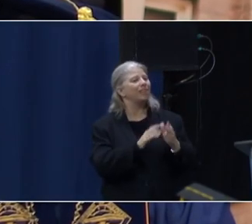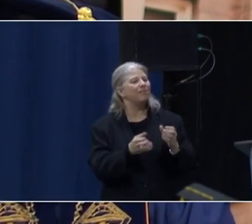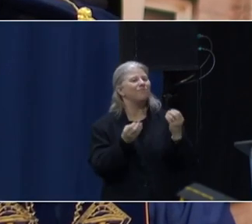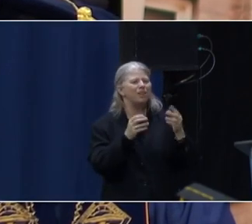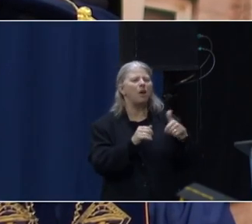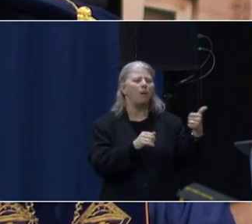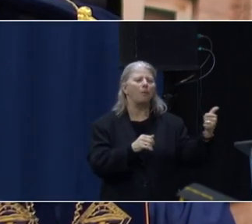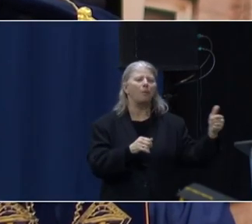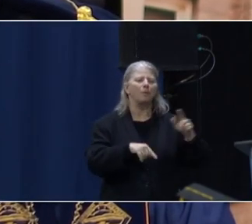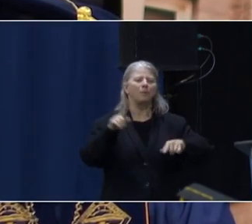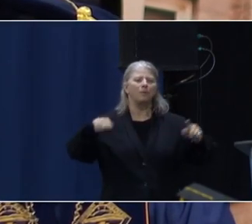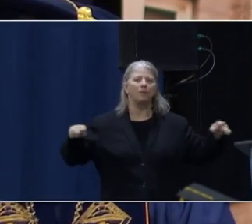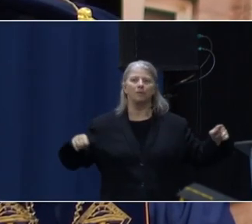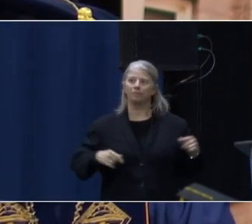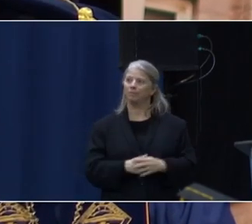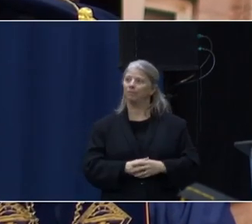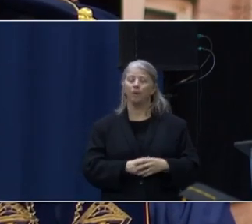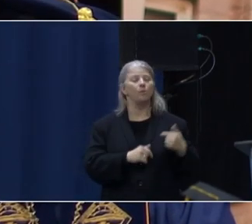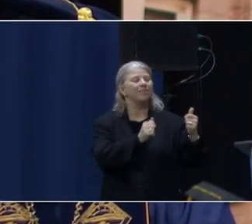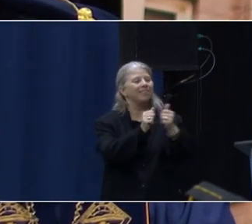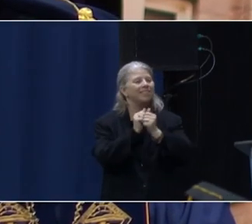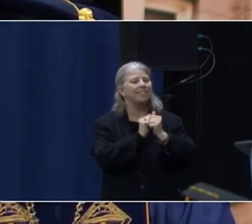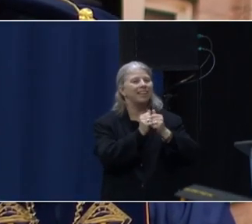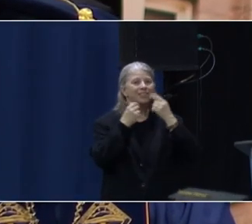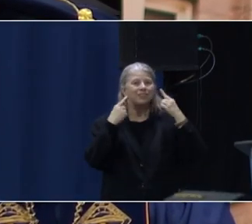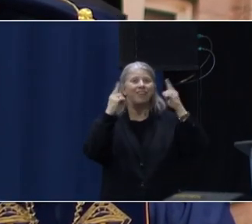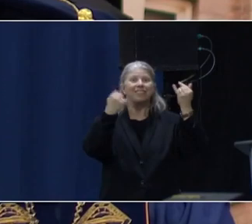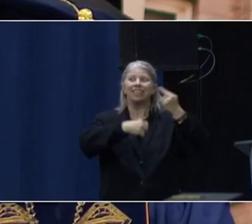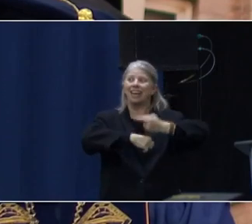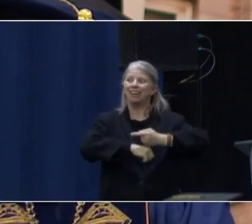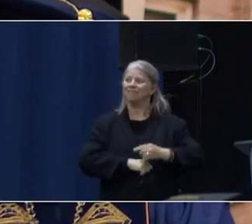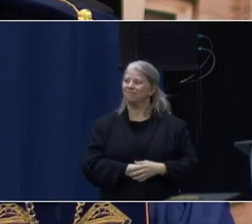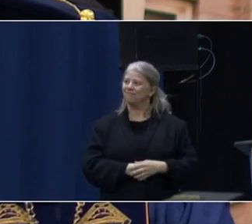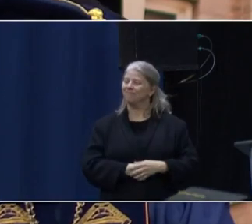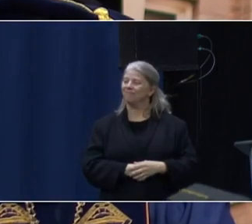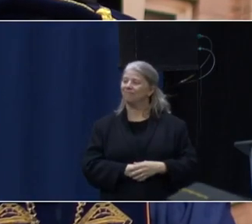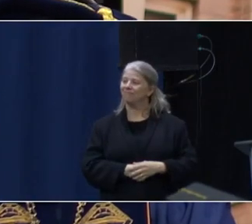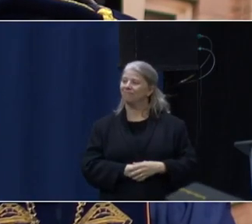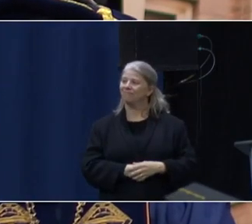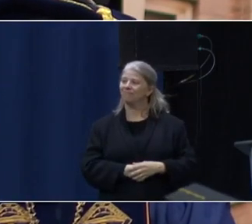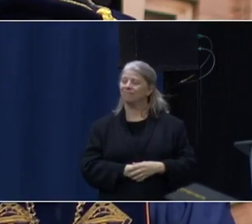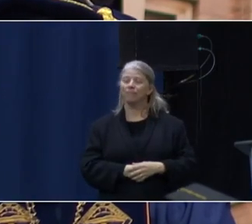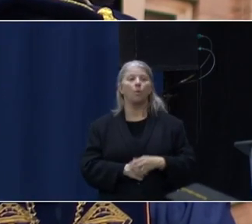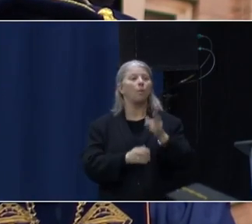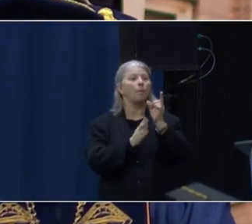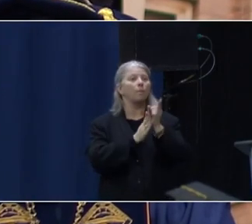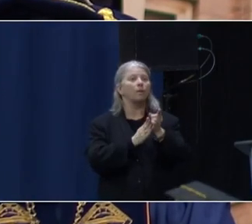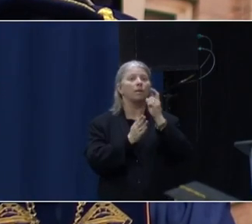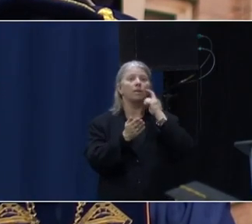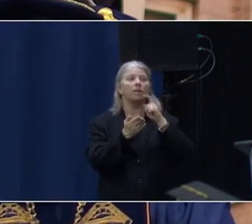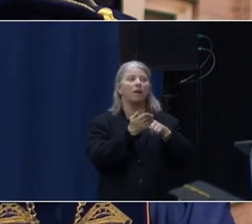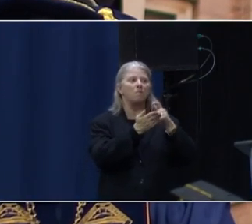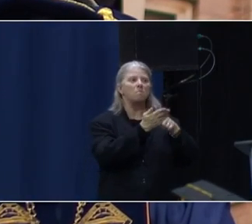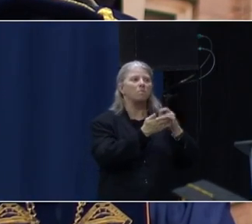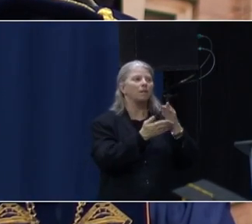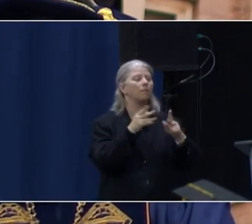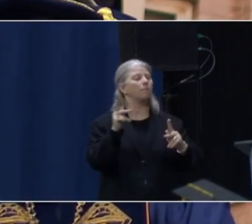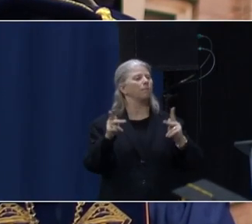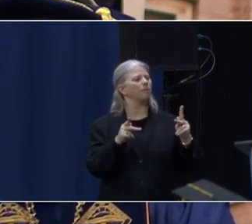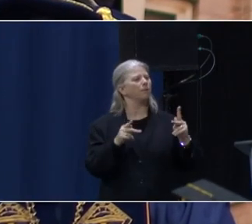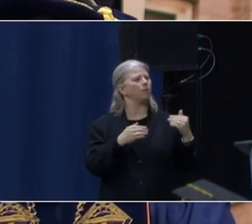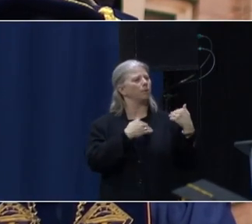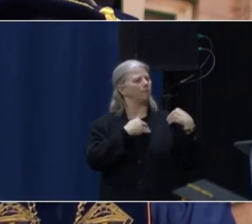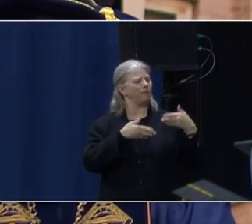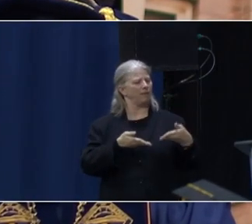other walks of life. We stand together in triumph today. I should take a moment to acknowledge some of the people who were responsible